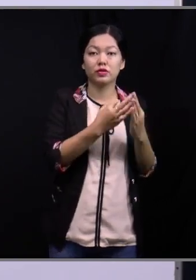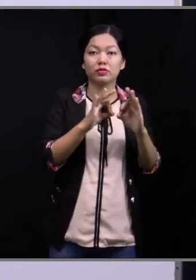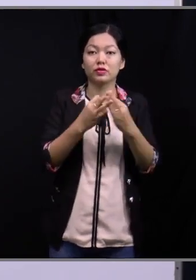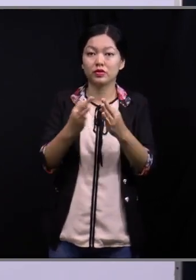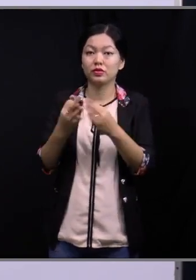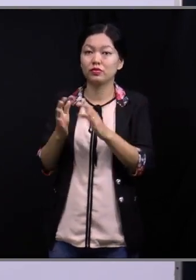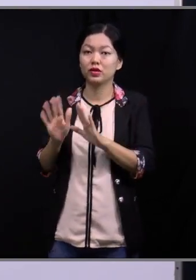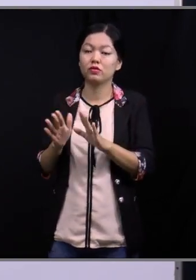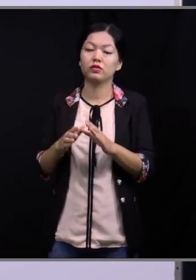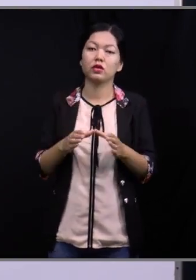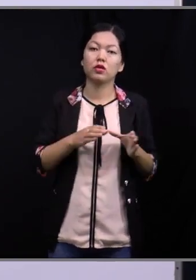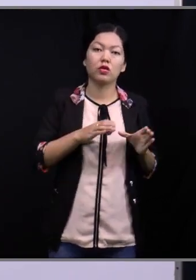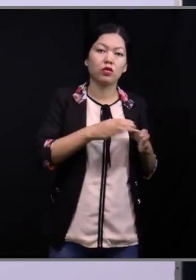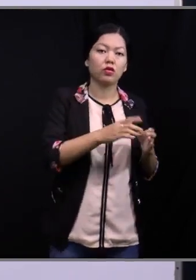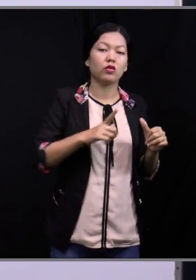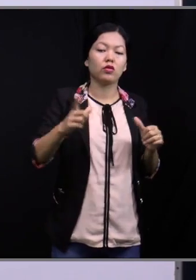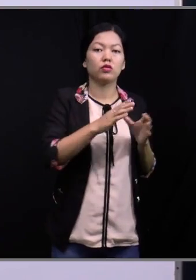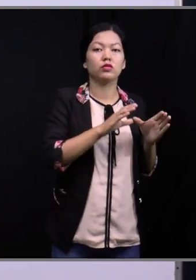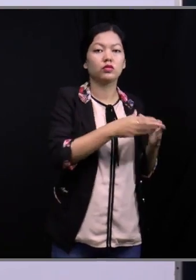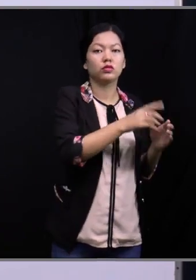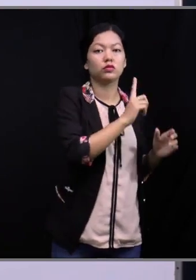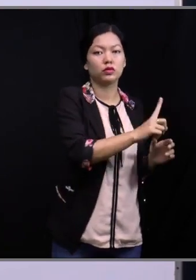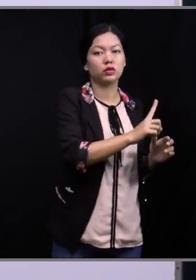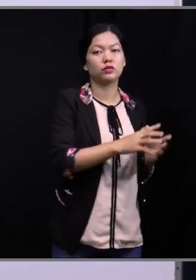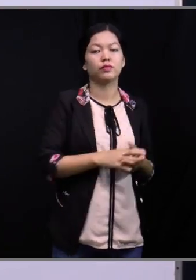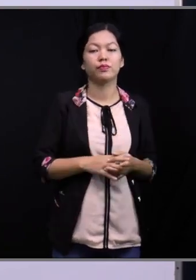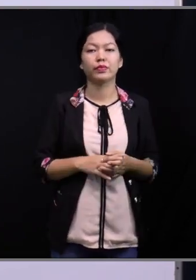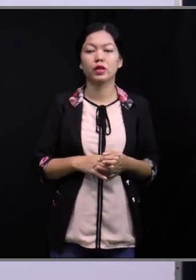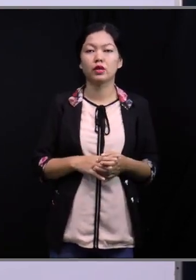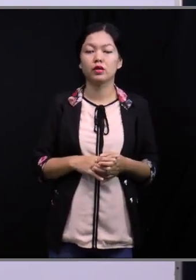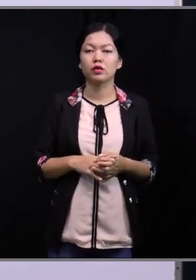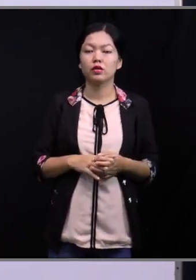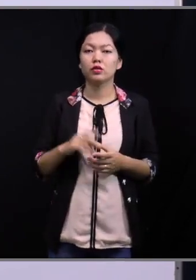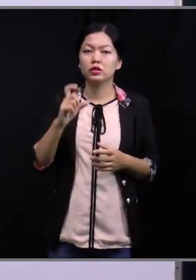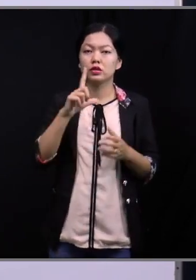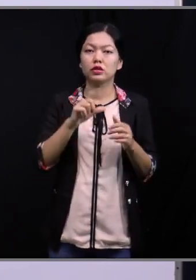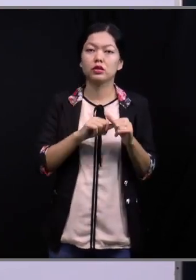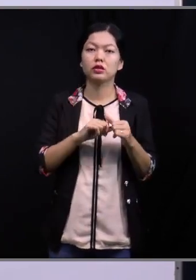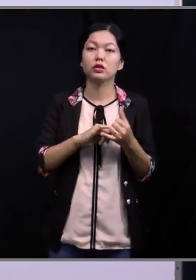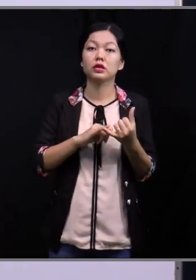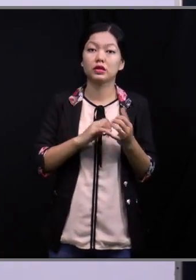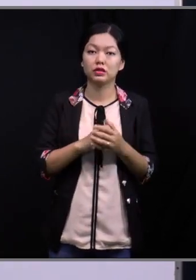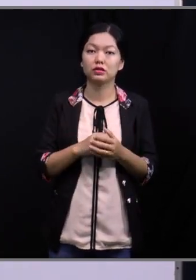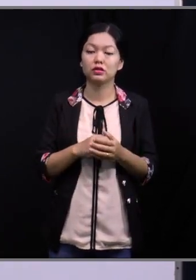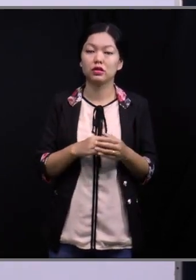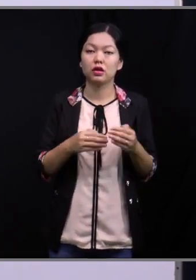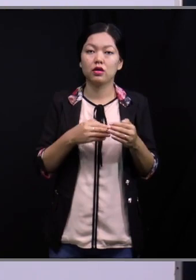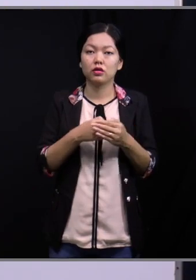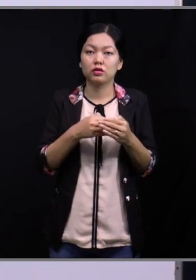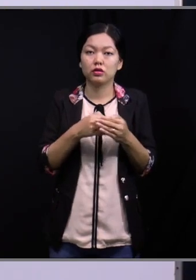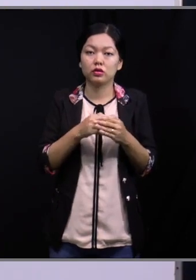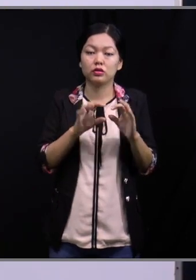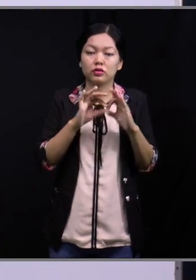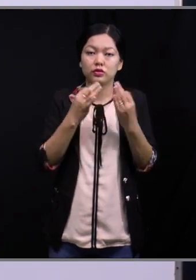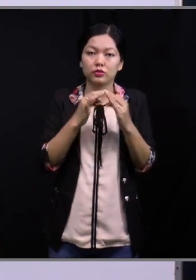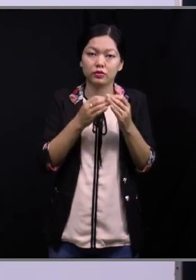external ear and body hairs. So class is an assemblage of related families. Although the differences gets